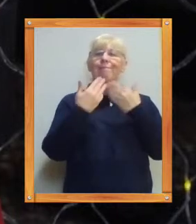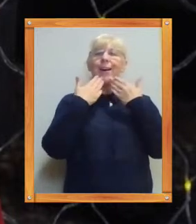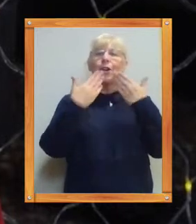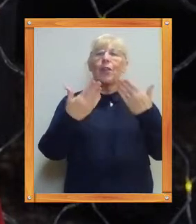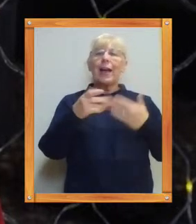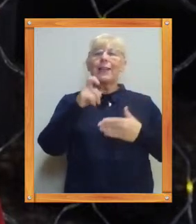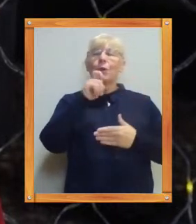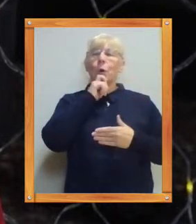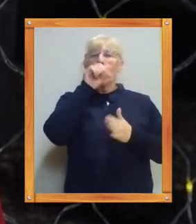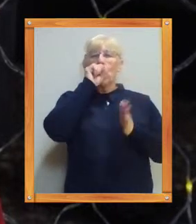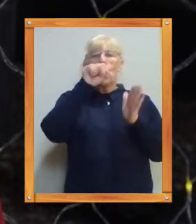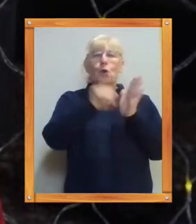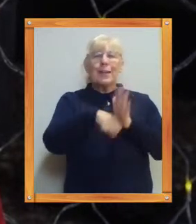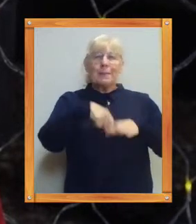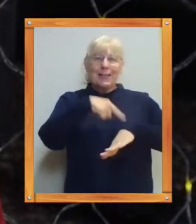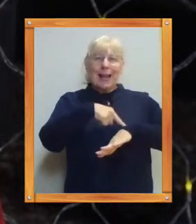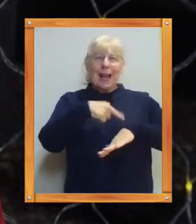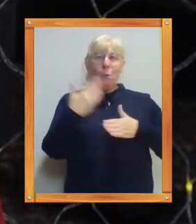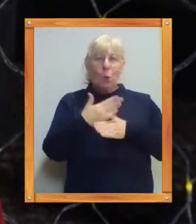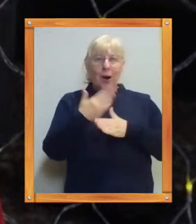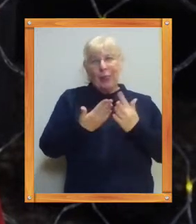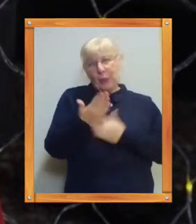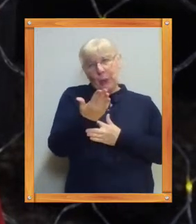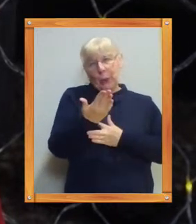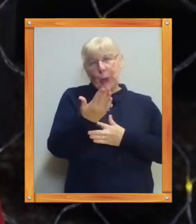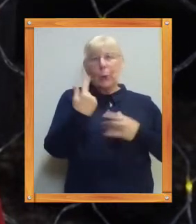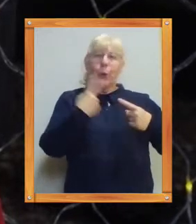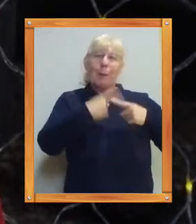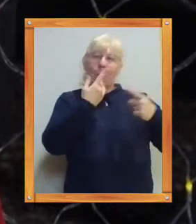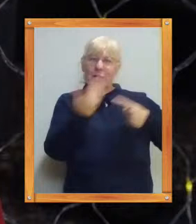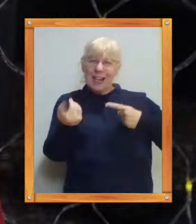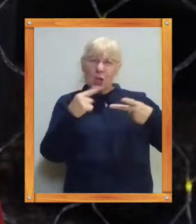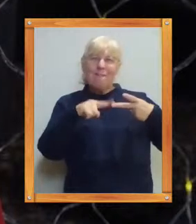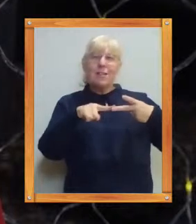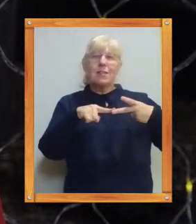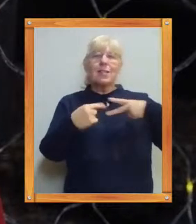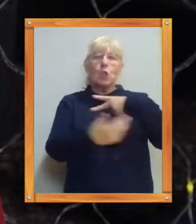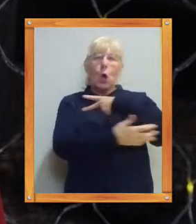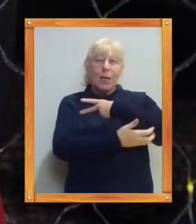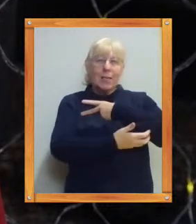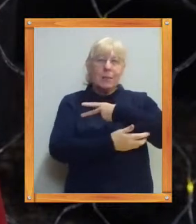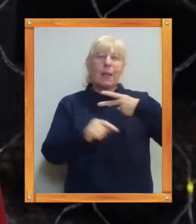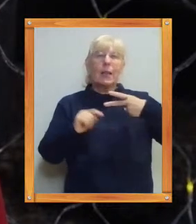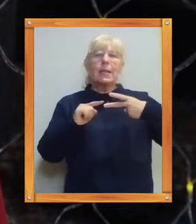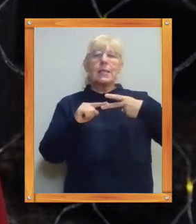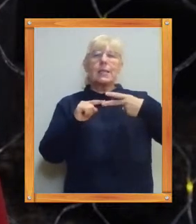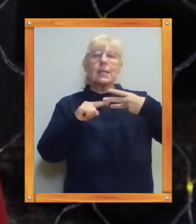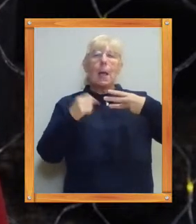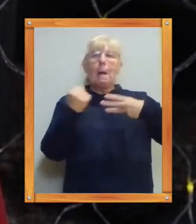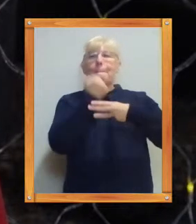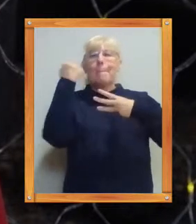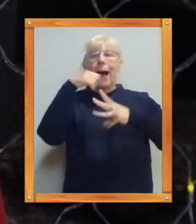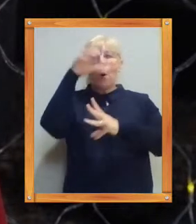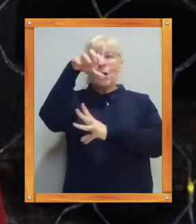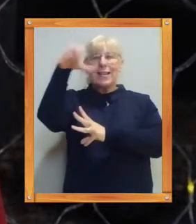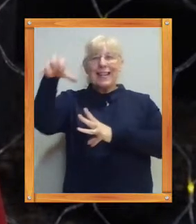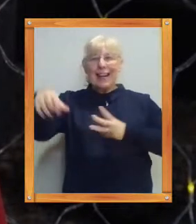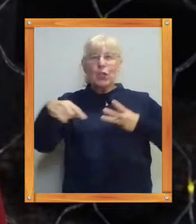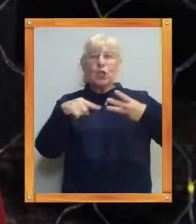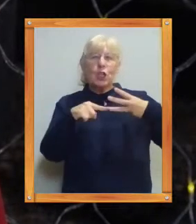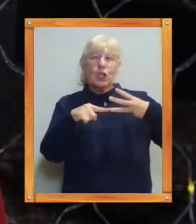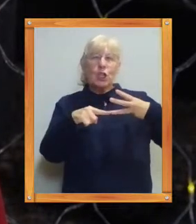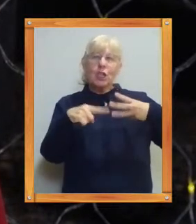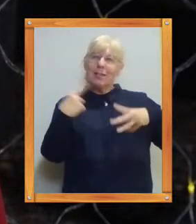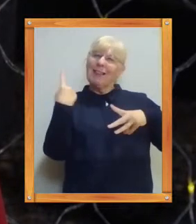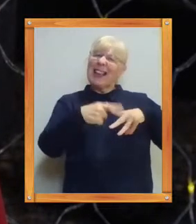in the emergency services, hospitals, power stations, and all other essential services in order to keep us safe and